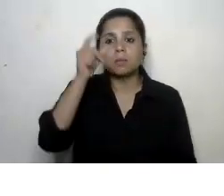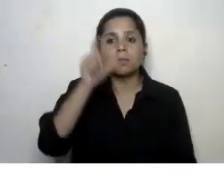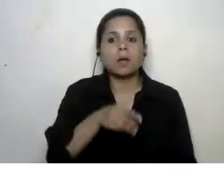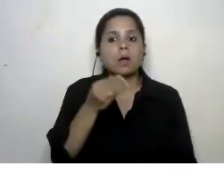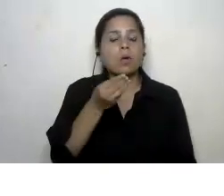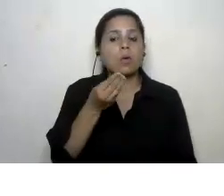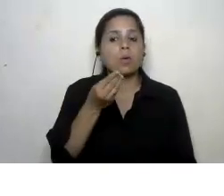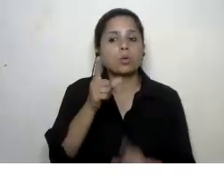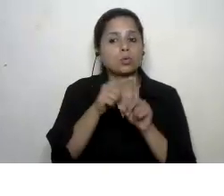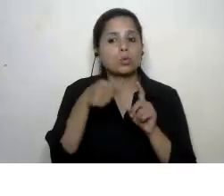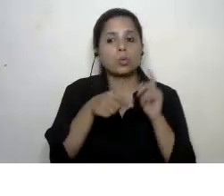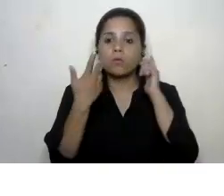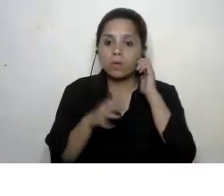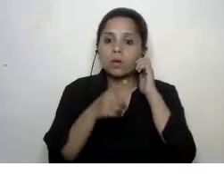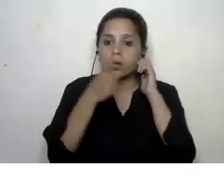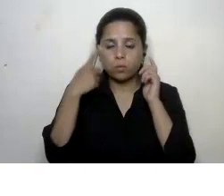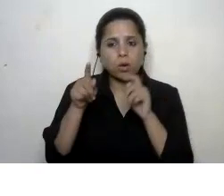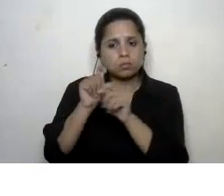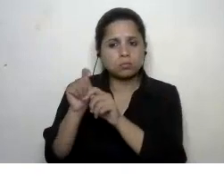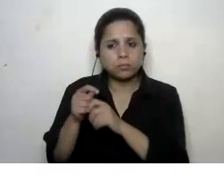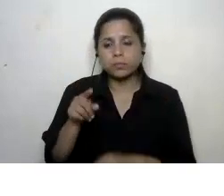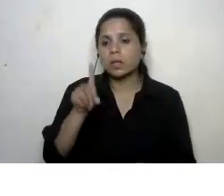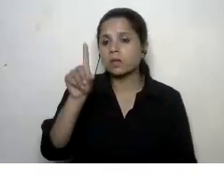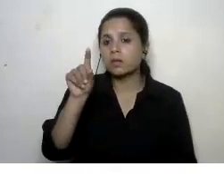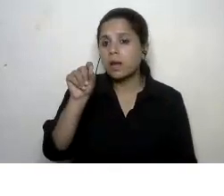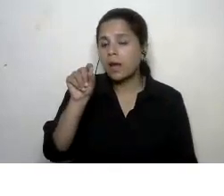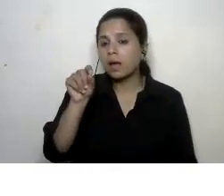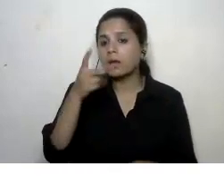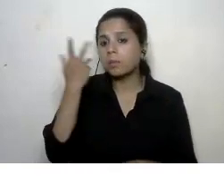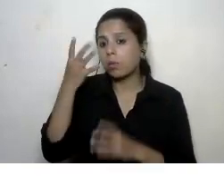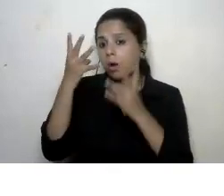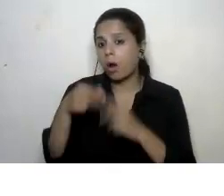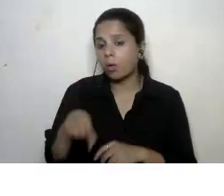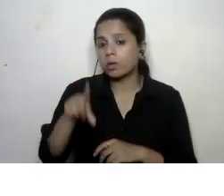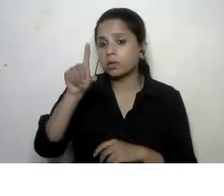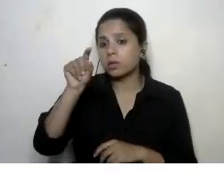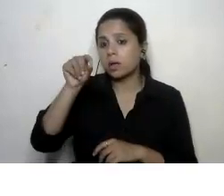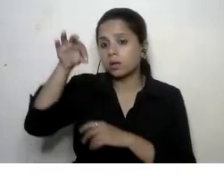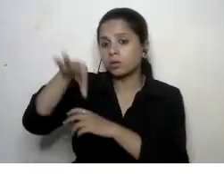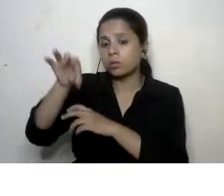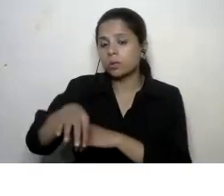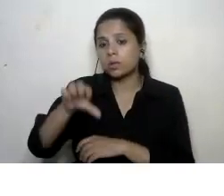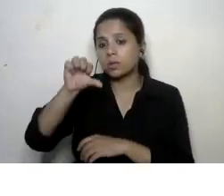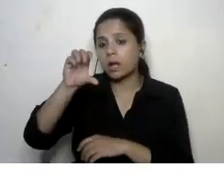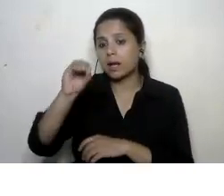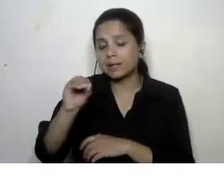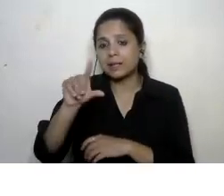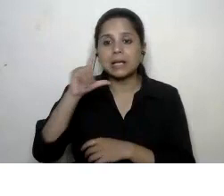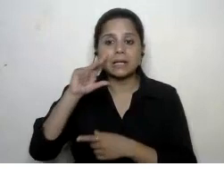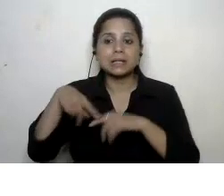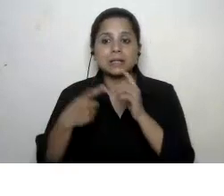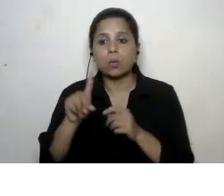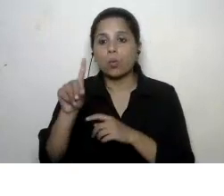this computation. For 10 drops a minute, 90 liters are wasted in 1 month. So it's